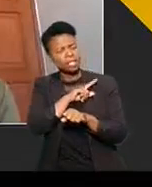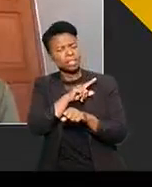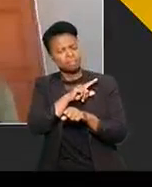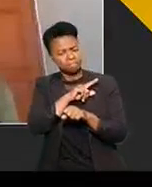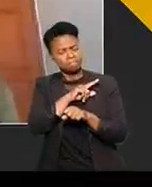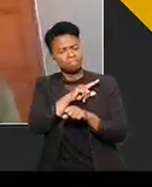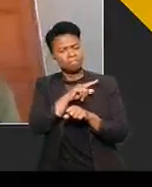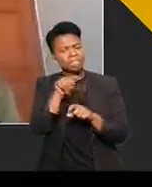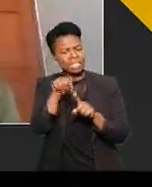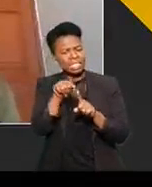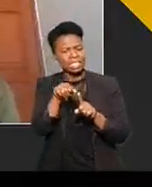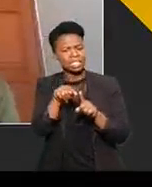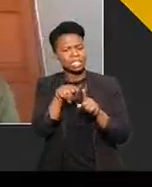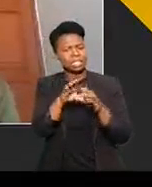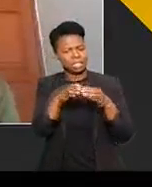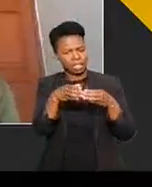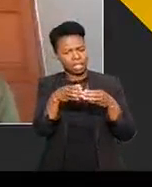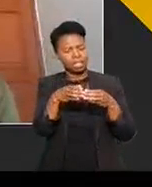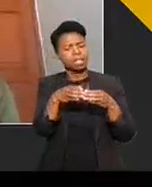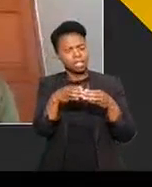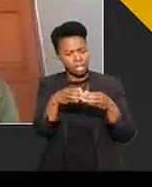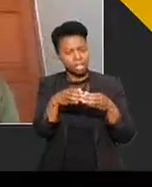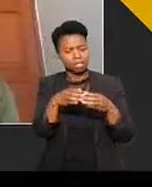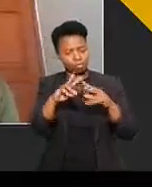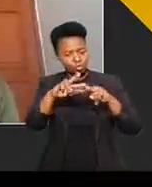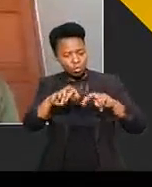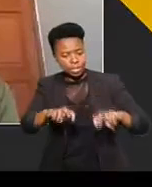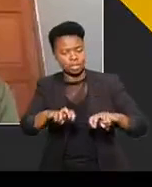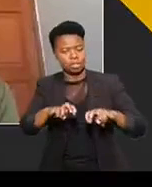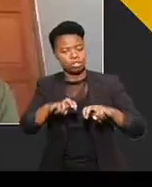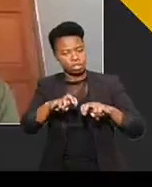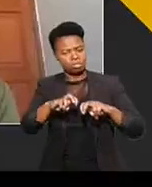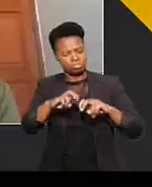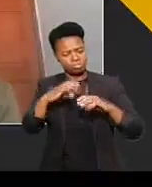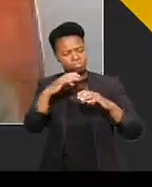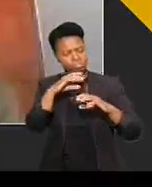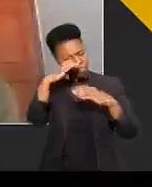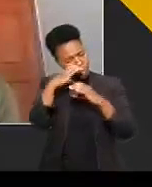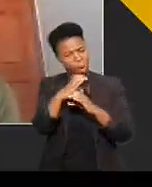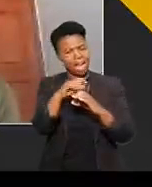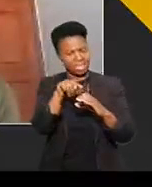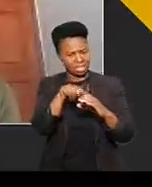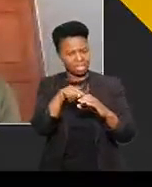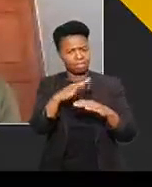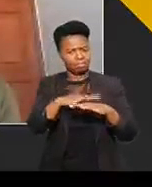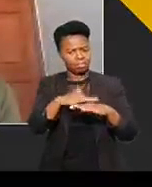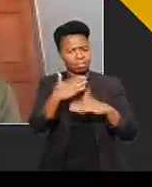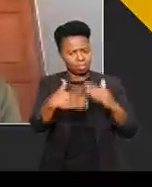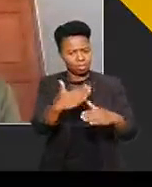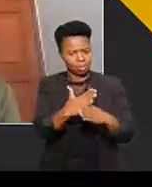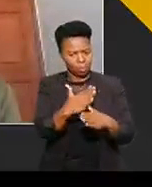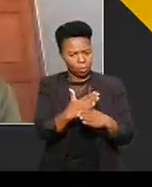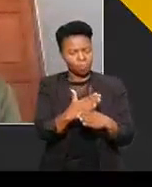test that is generally conducted for research purposes and many other purposes. What they're now doing is they